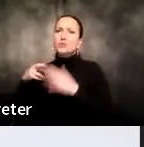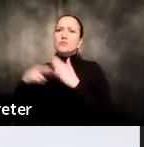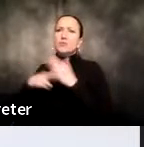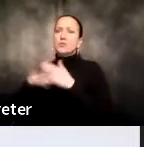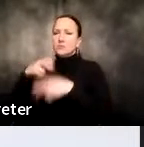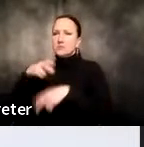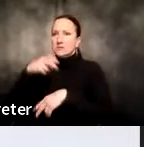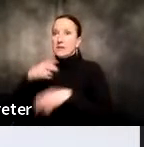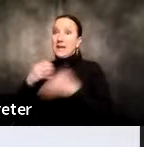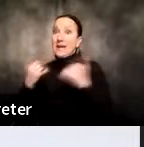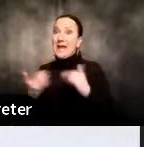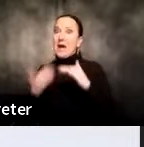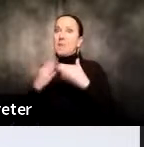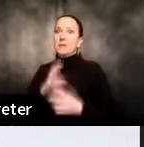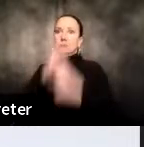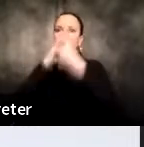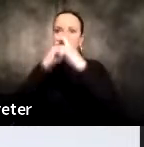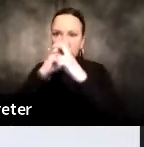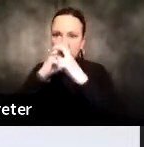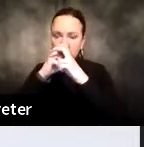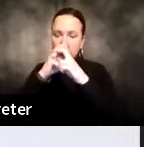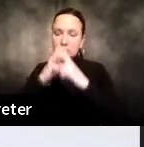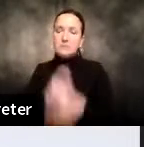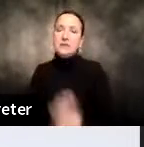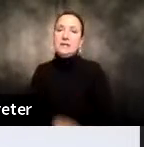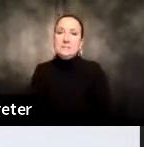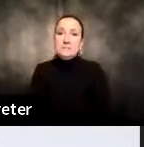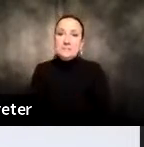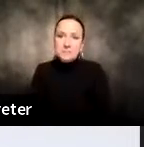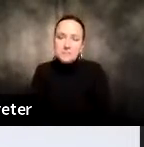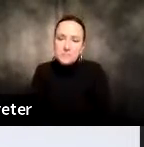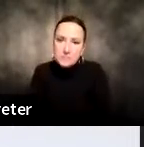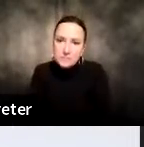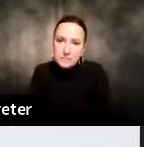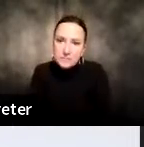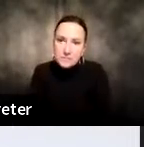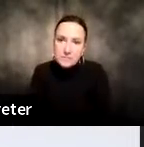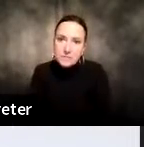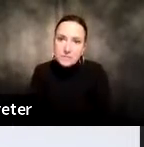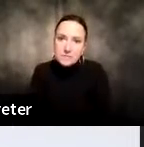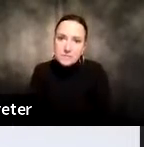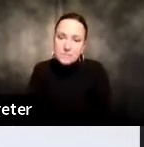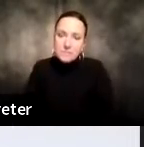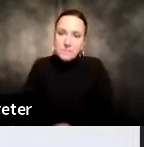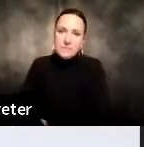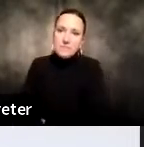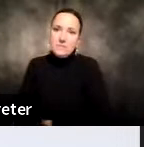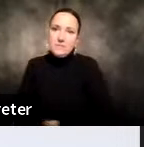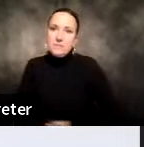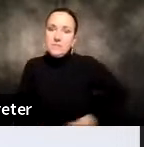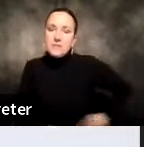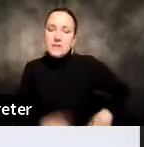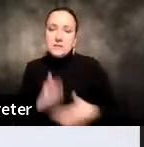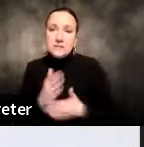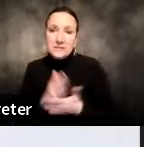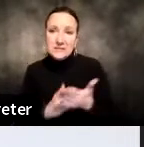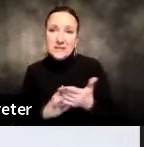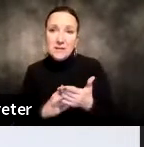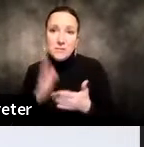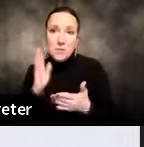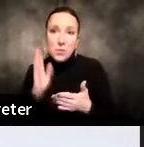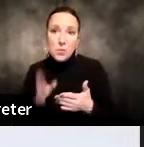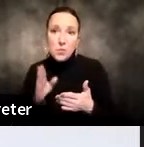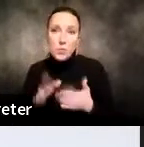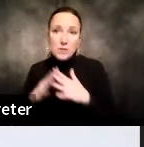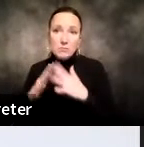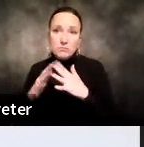do with existing things. If there's a zoning case, we'll often just, sometimes they'll demo a house and they'll have gotten relief. In this instance, they